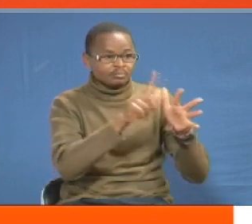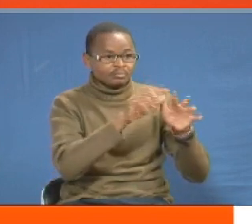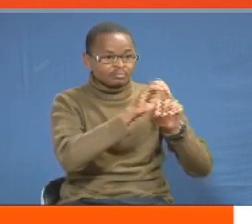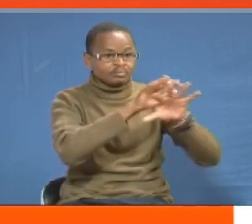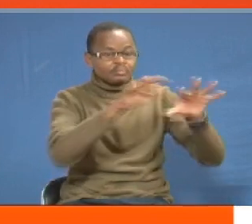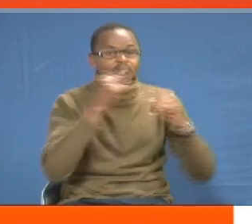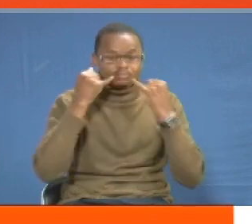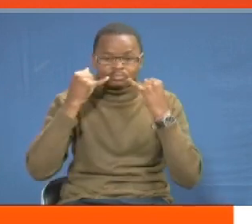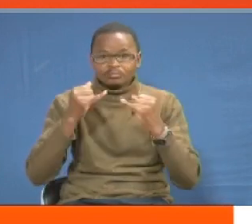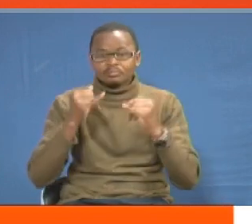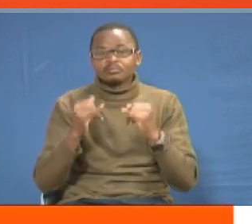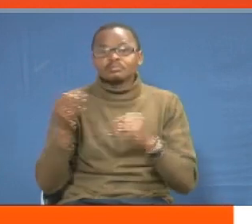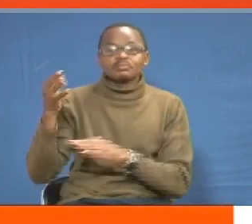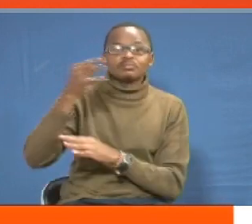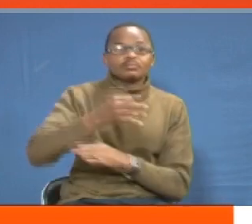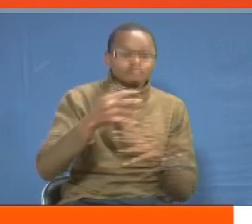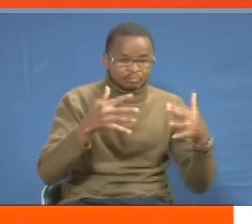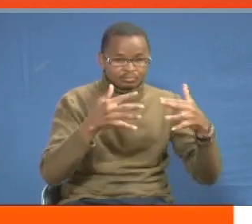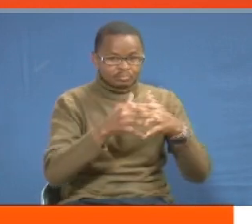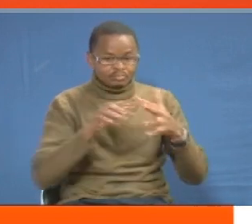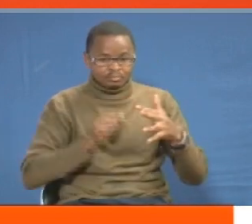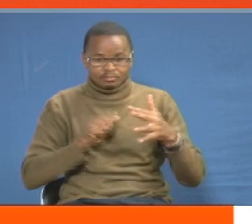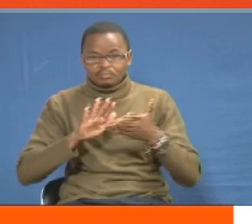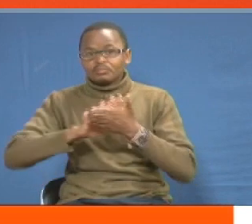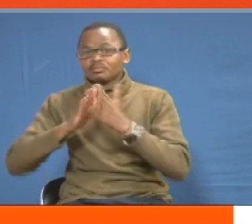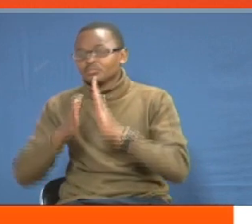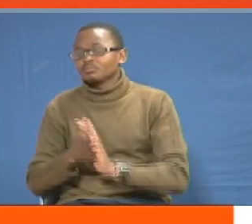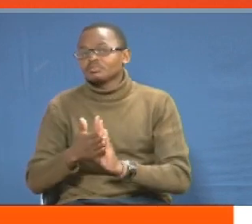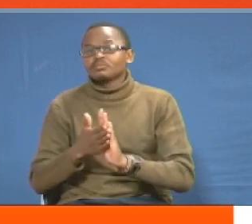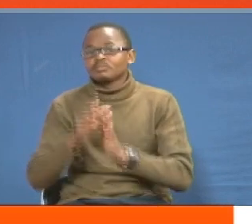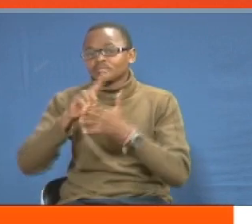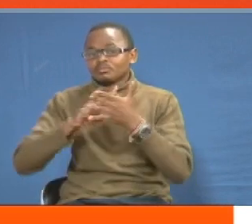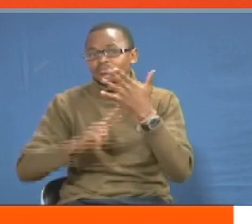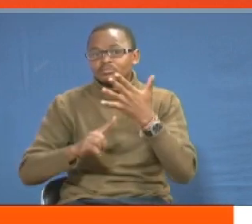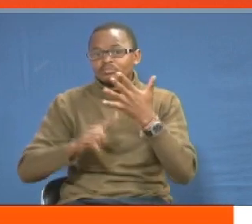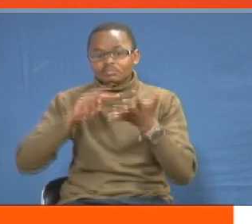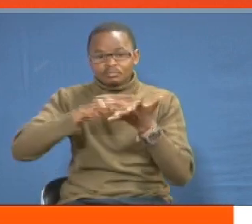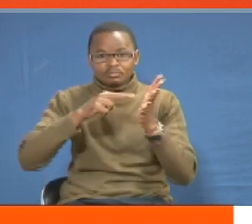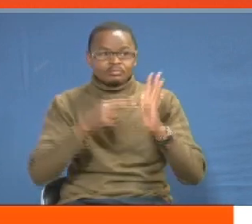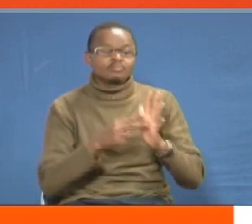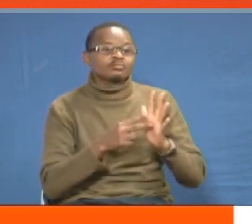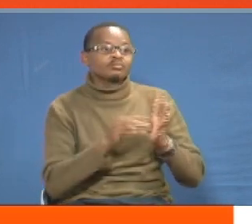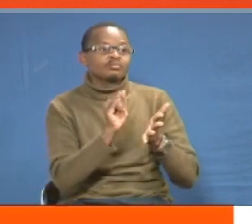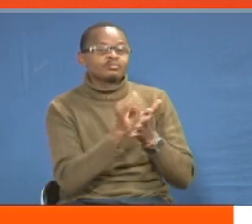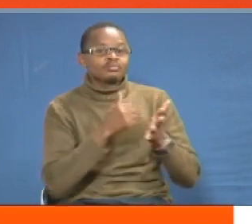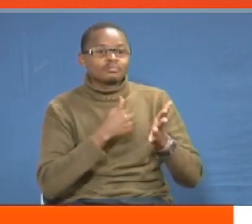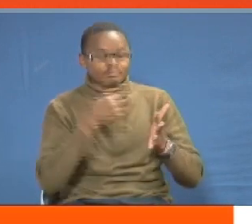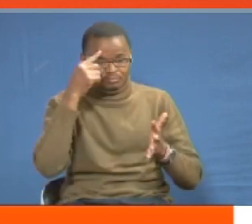Hence, disseminating information, further engaging the girls became a challenge. What then it meant is